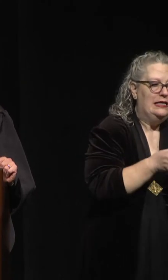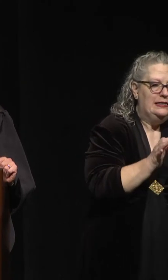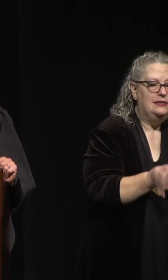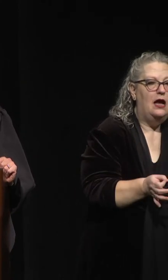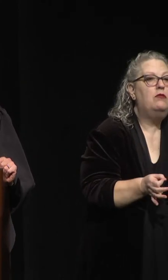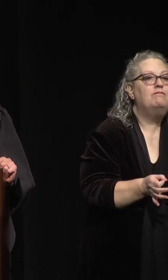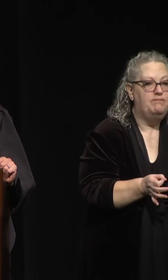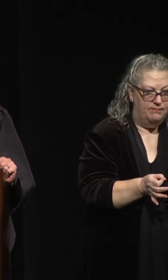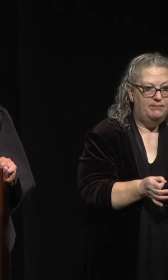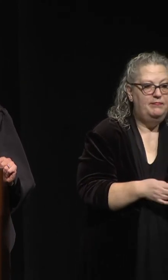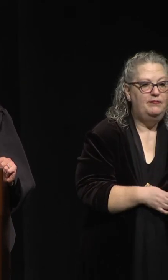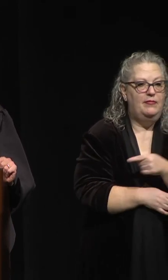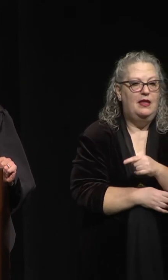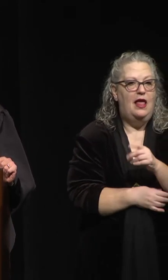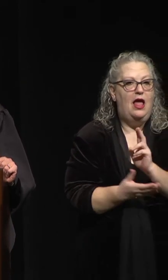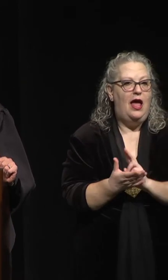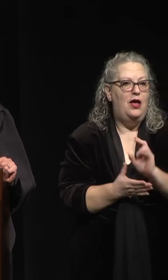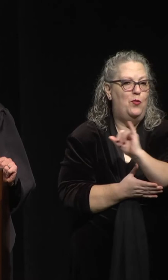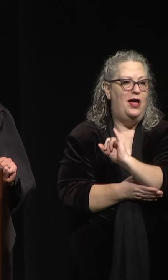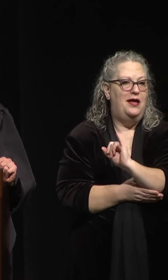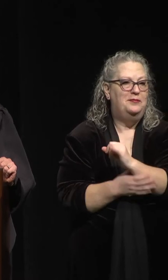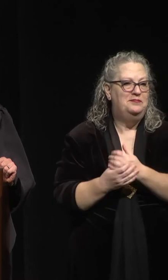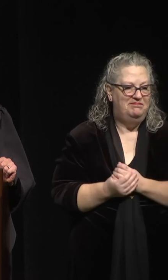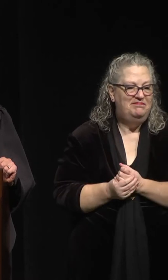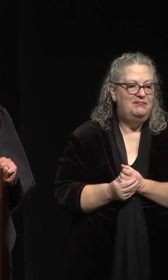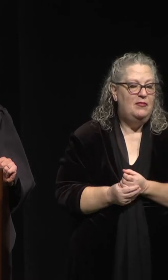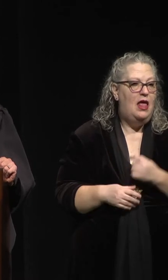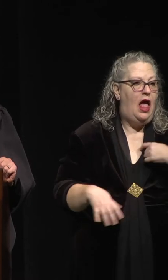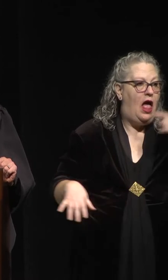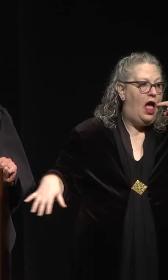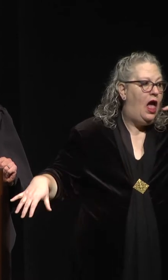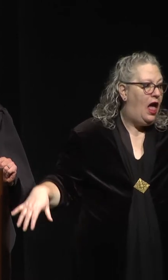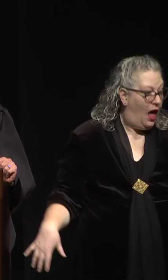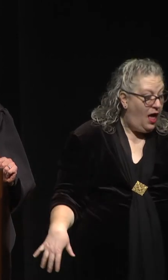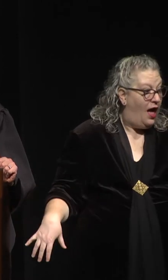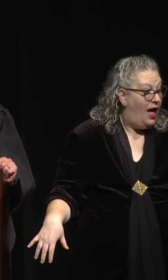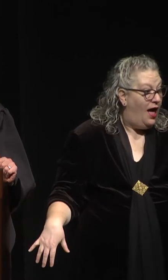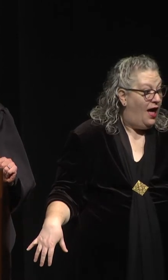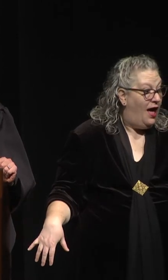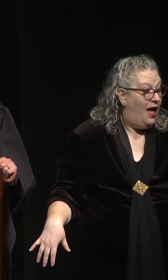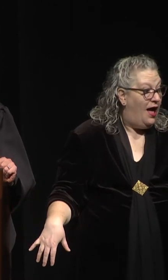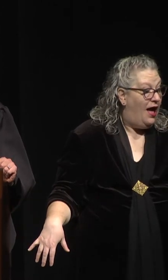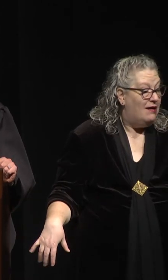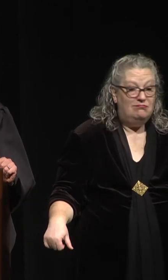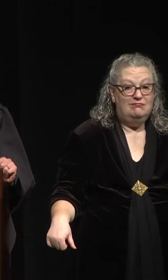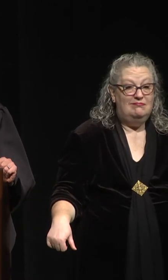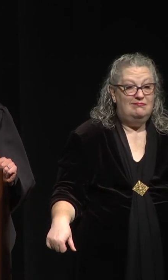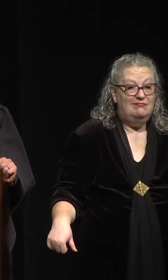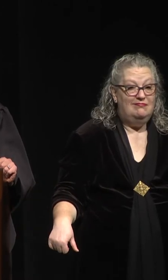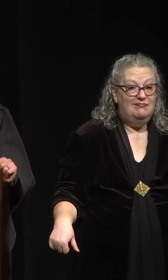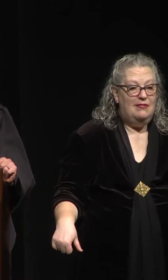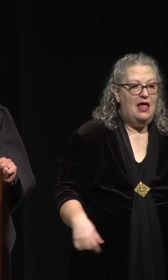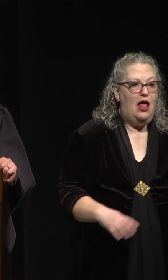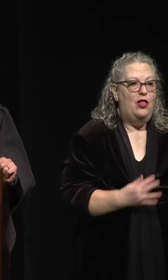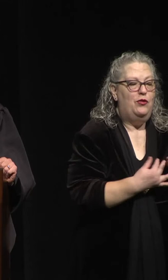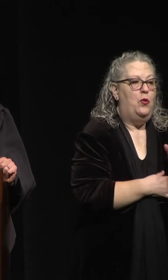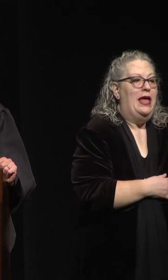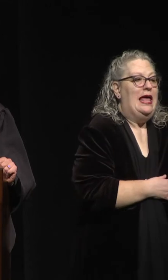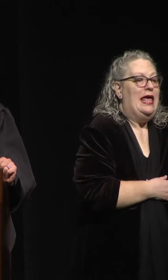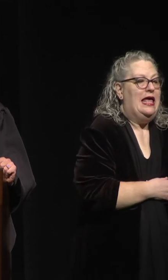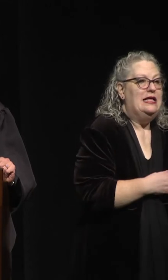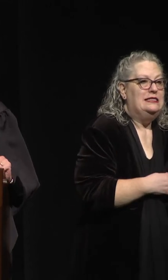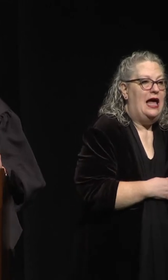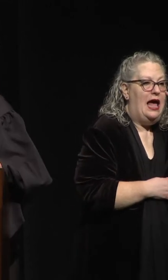decided on Iowa. I was floored. It is through his